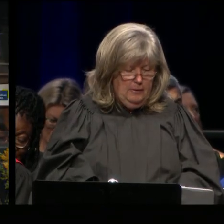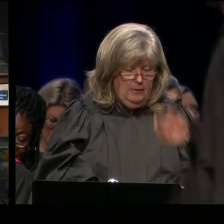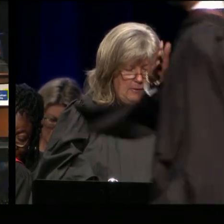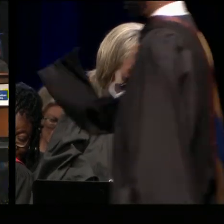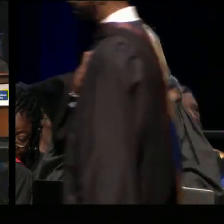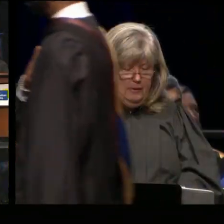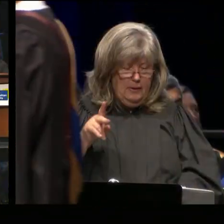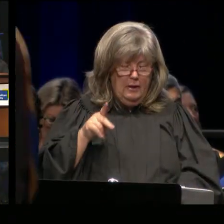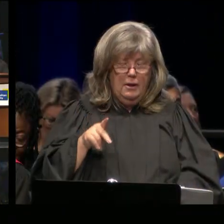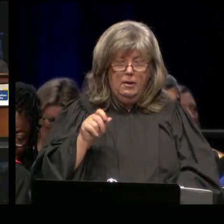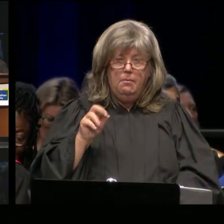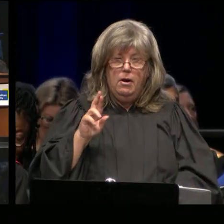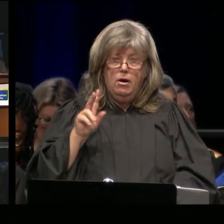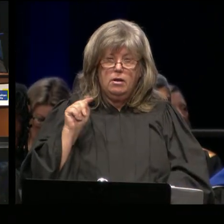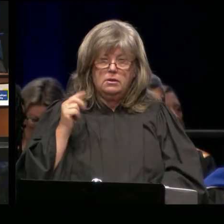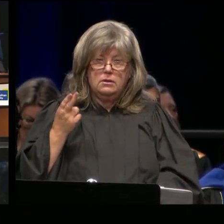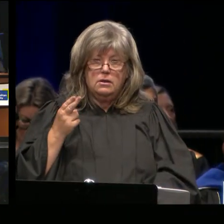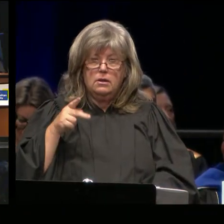Parth Prajapati.